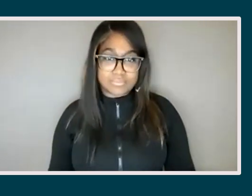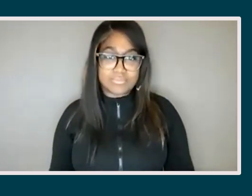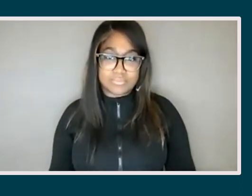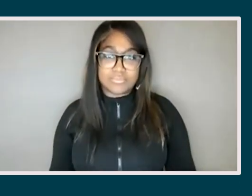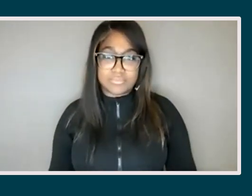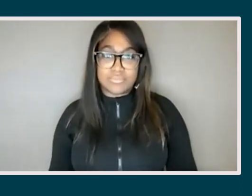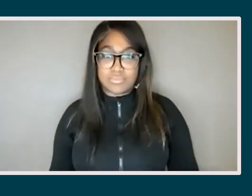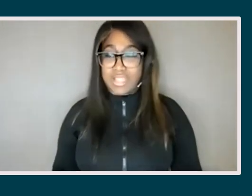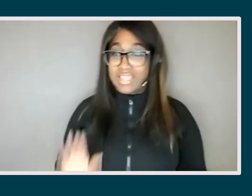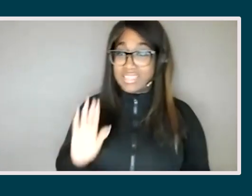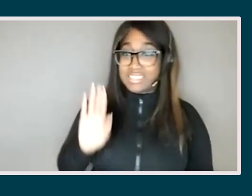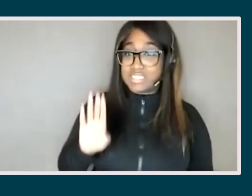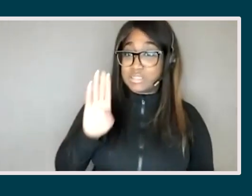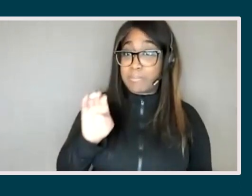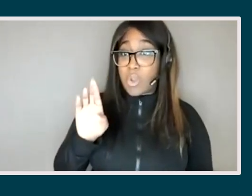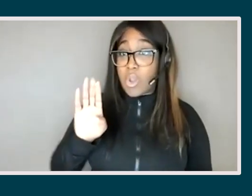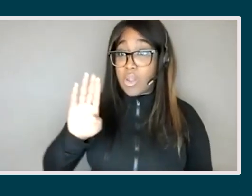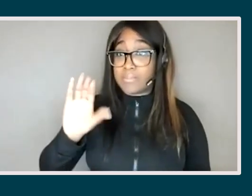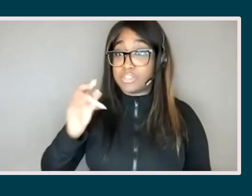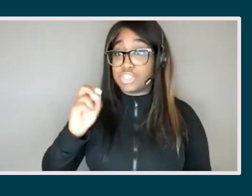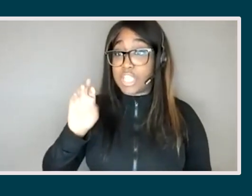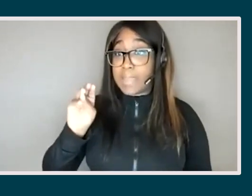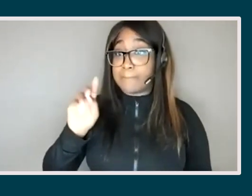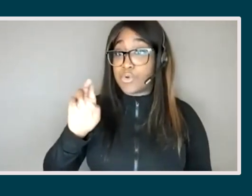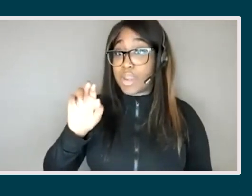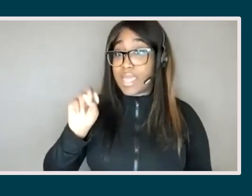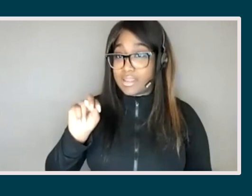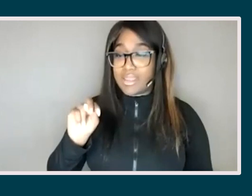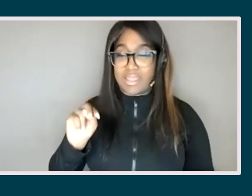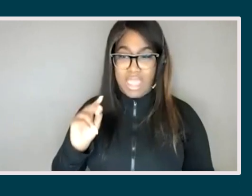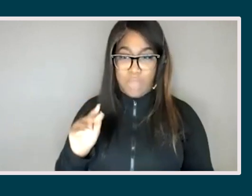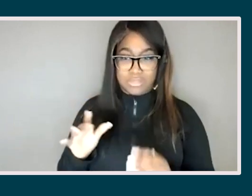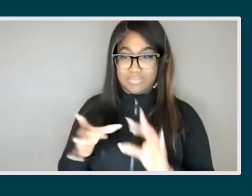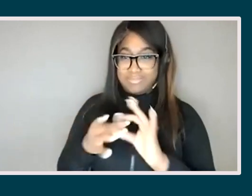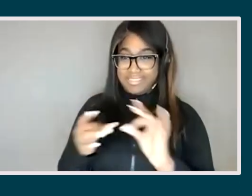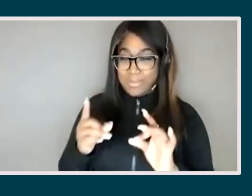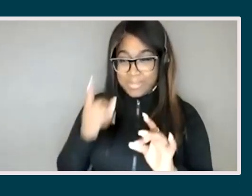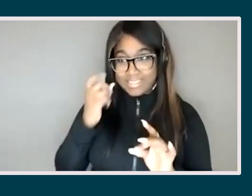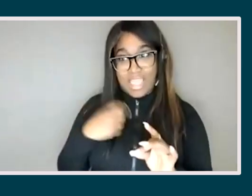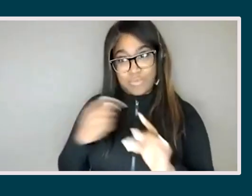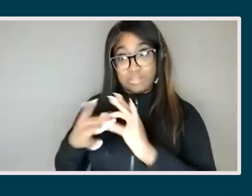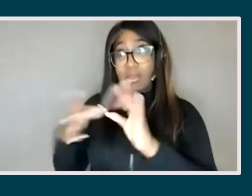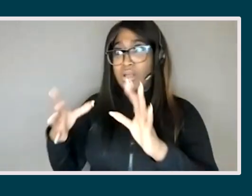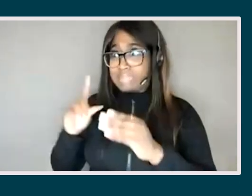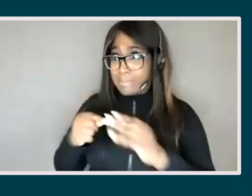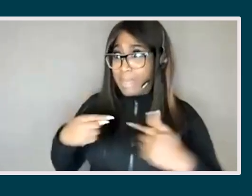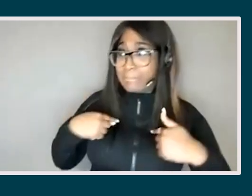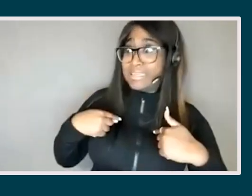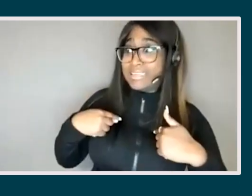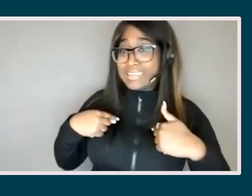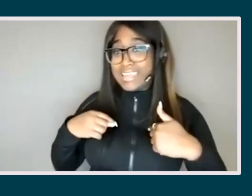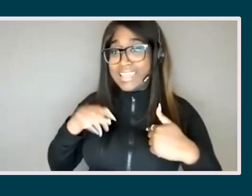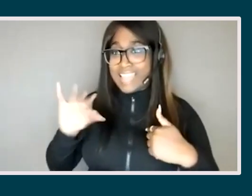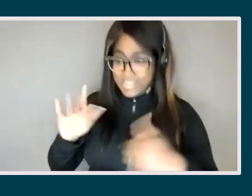Barb Chamberlain, I want to pick up on, and I will just own the moment where I thought, is this about me? When she said she called in a